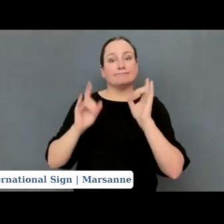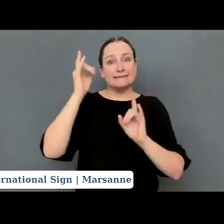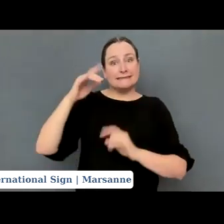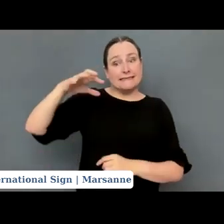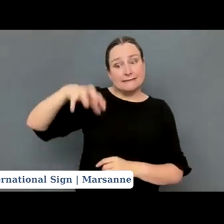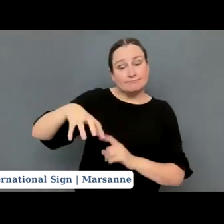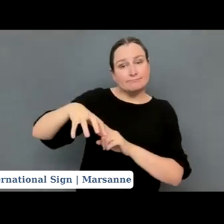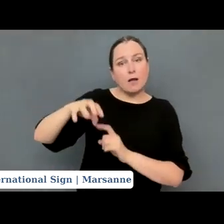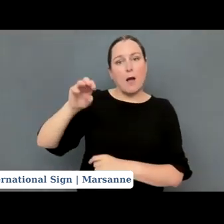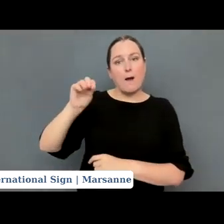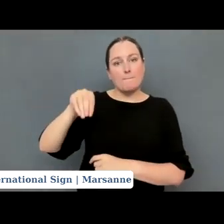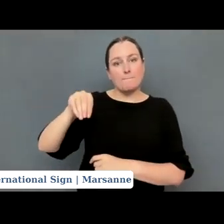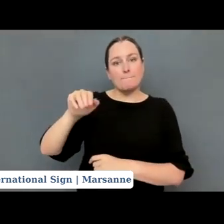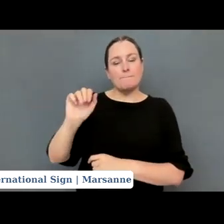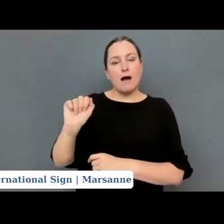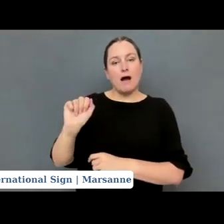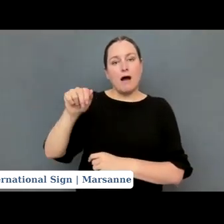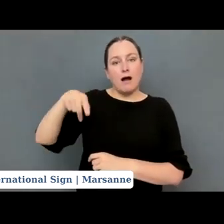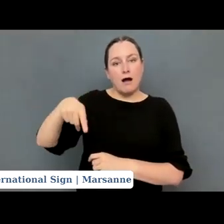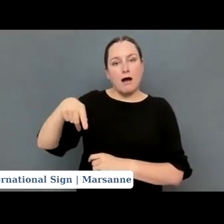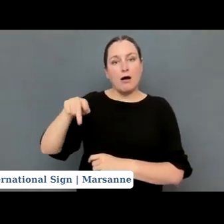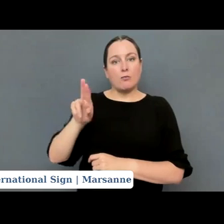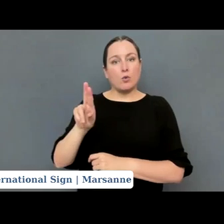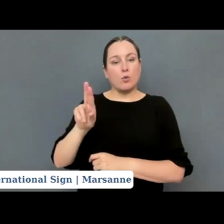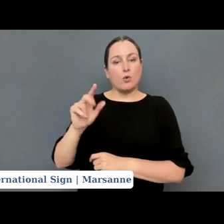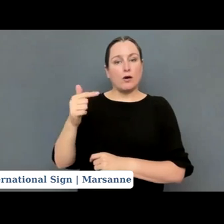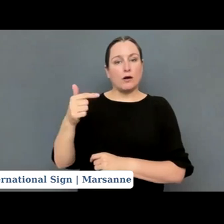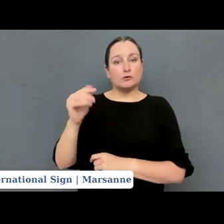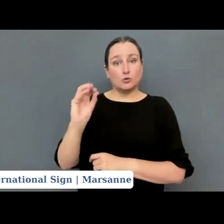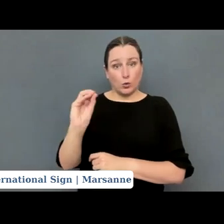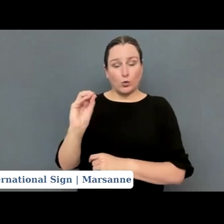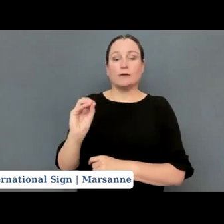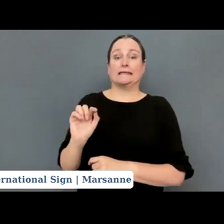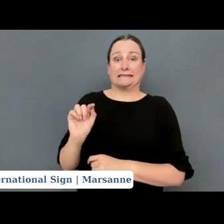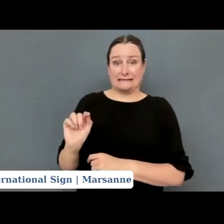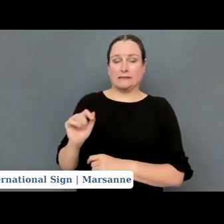present this document and share these informations with